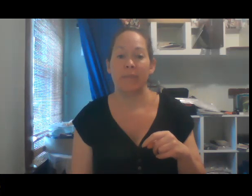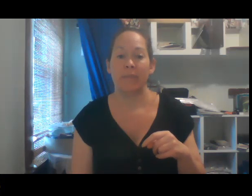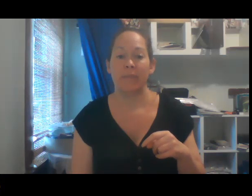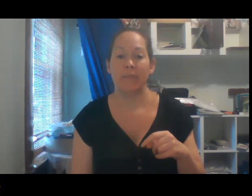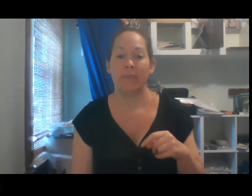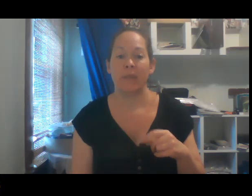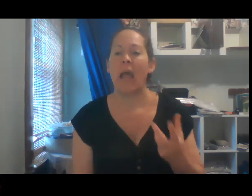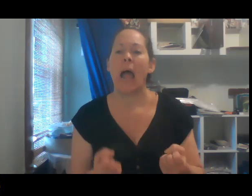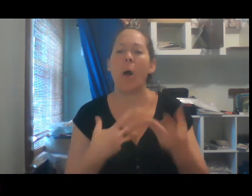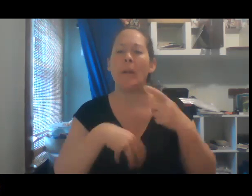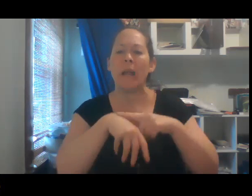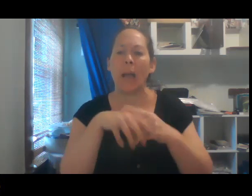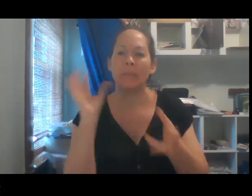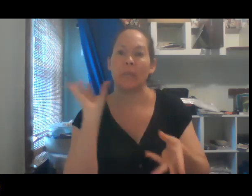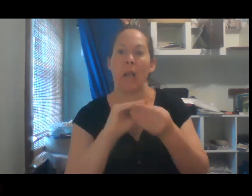it's compounded.